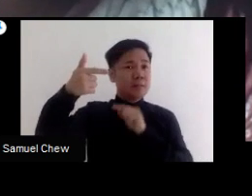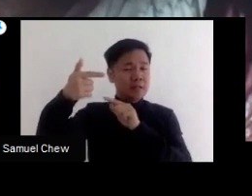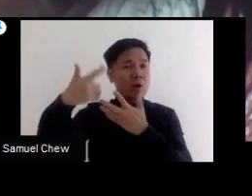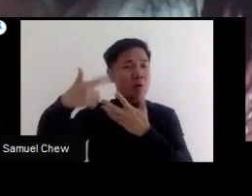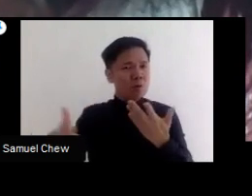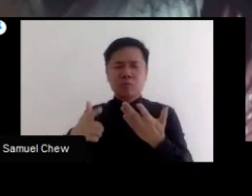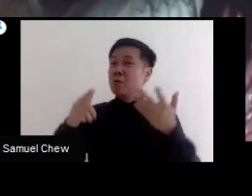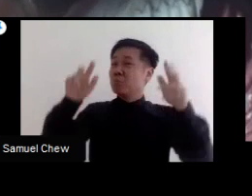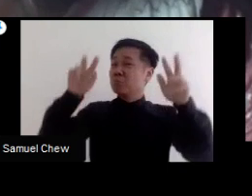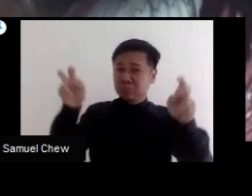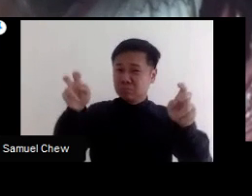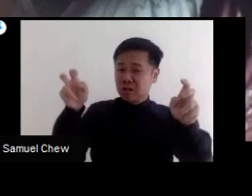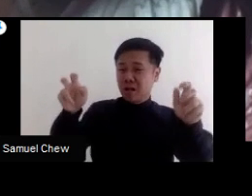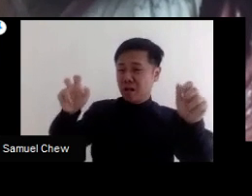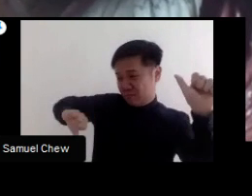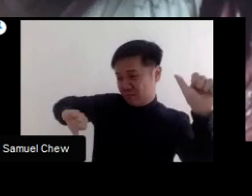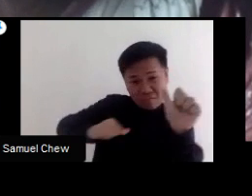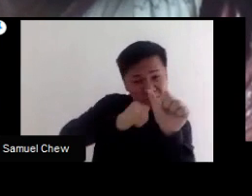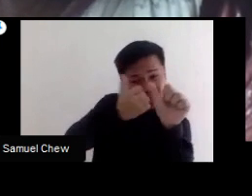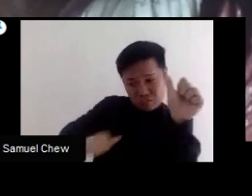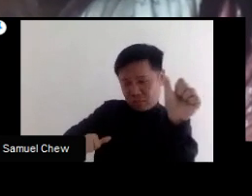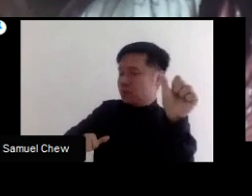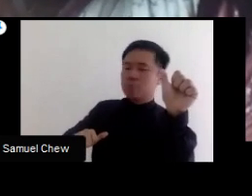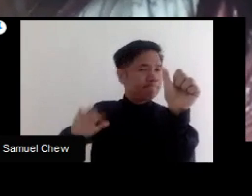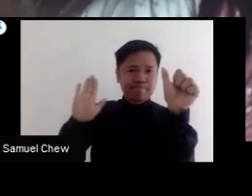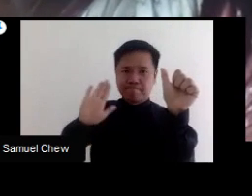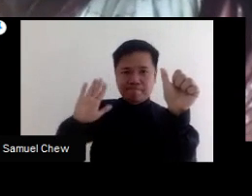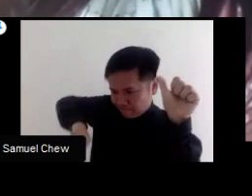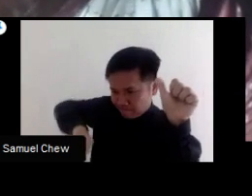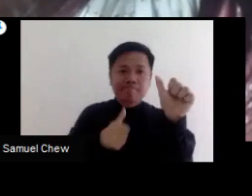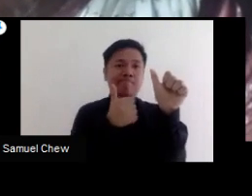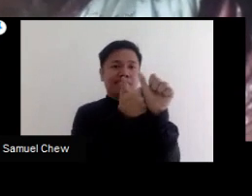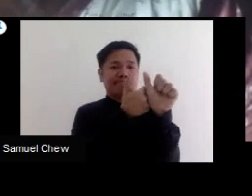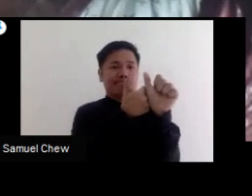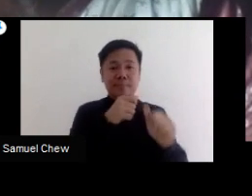one behind. Bangladesh has made sustained